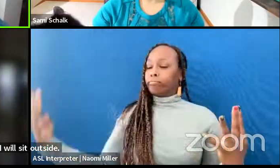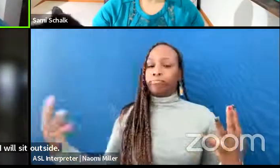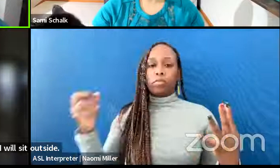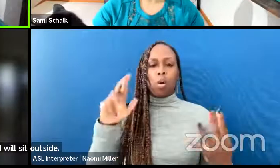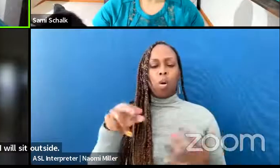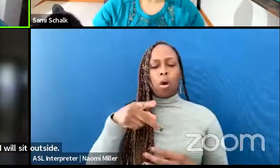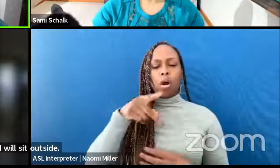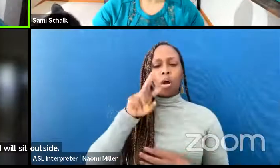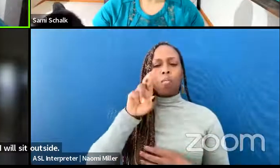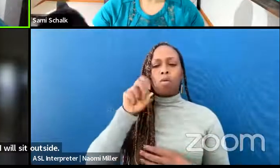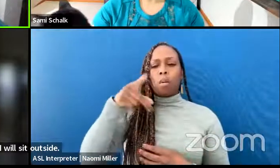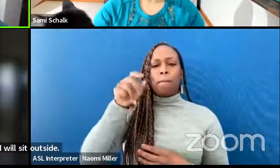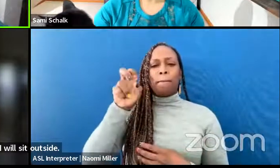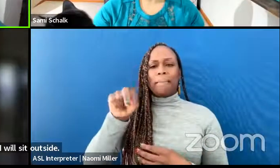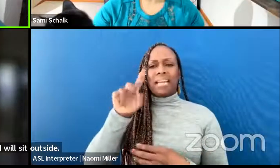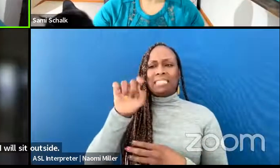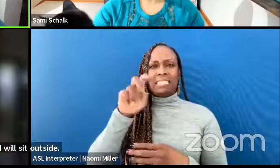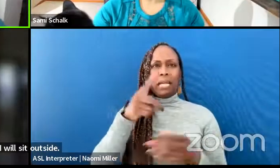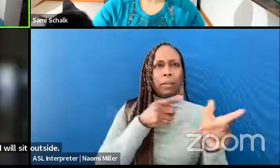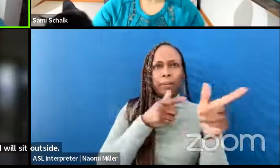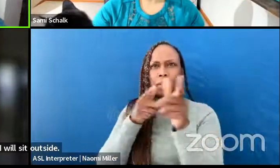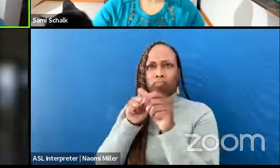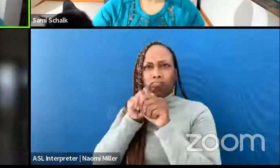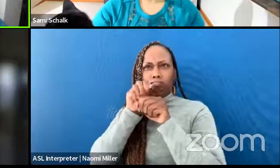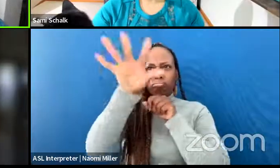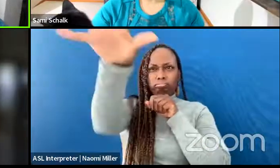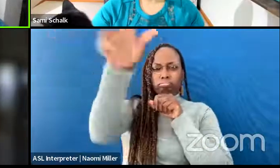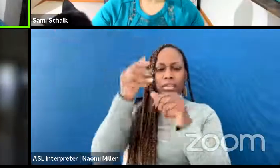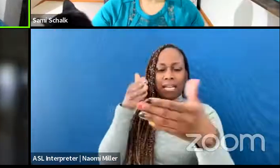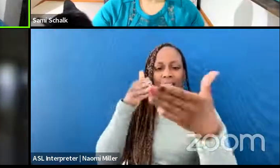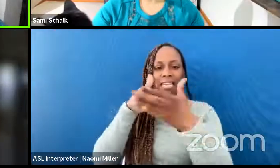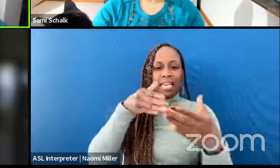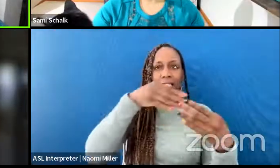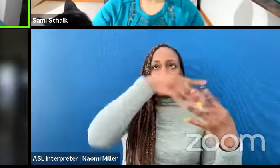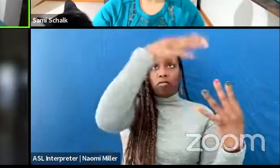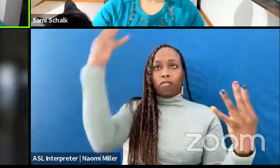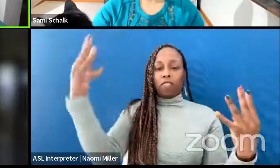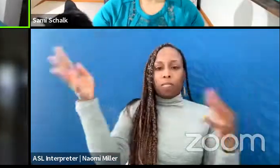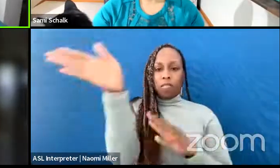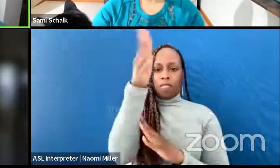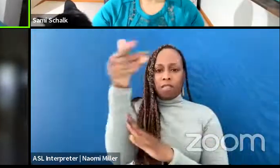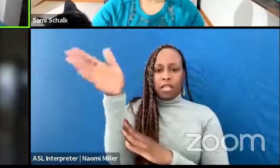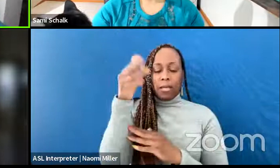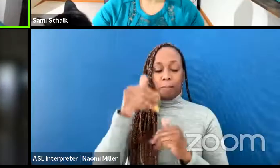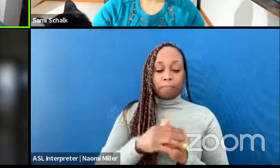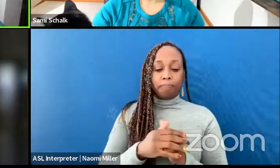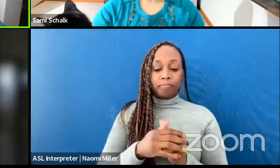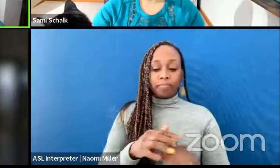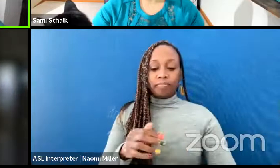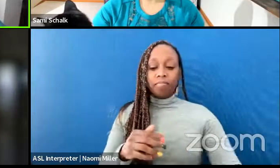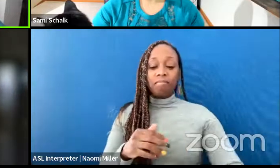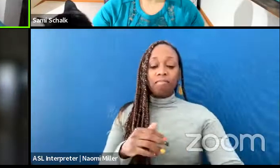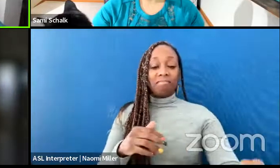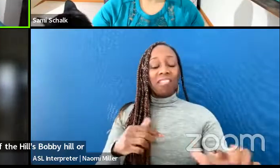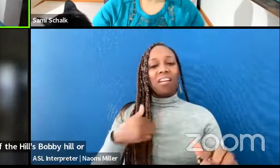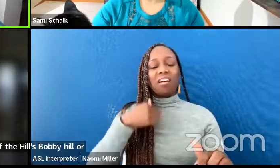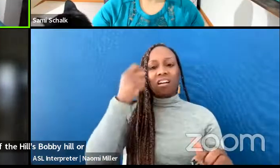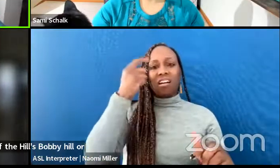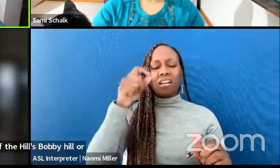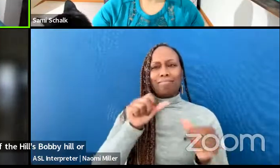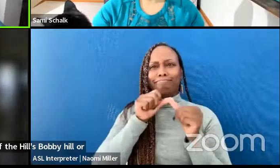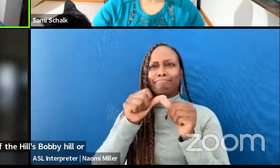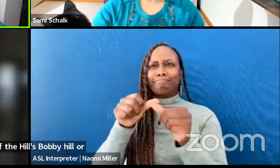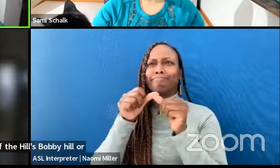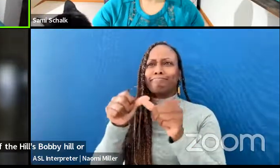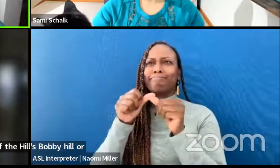trans flag. At 11 years old, A is a constant stream of self-educated, neurodivergent